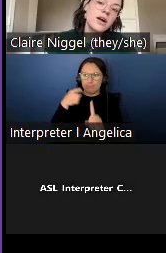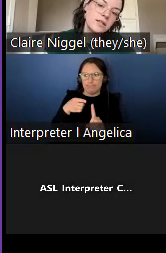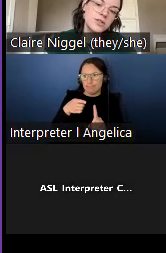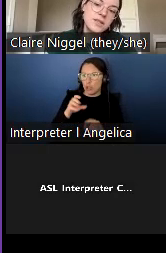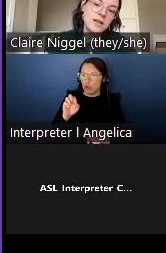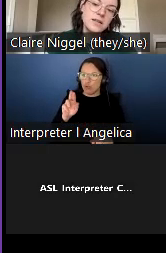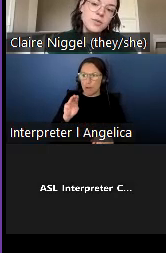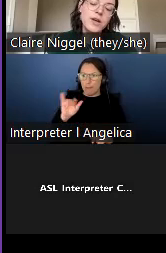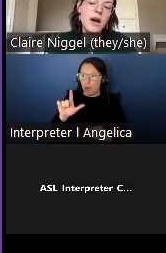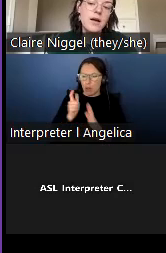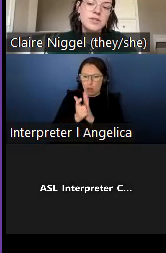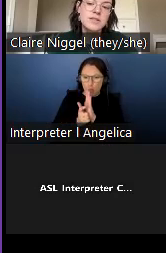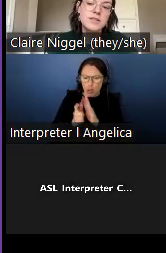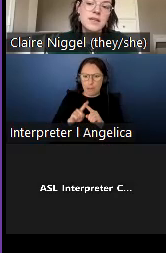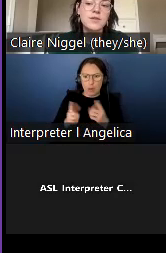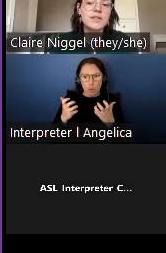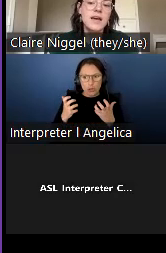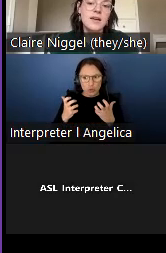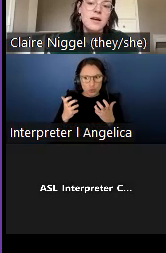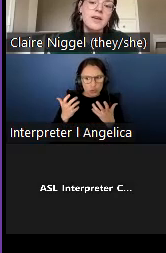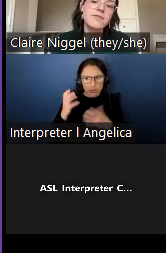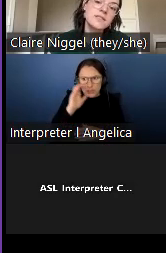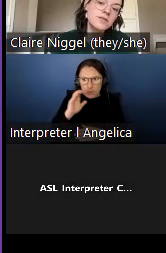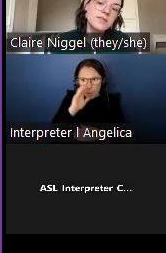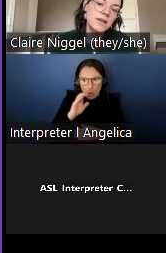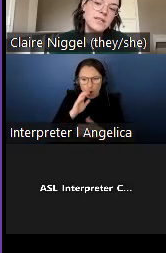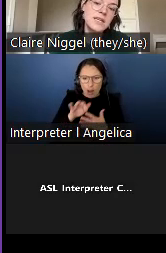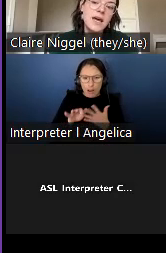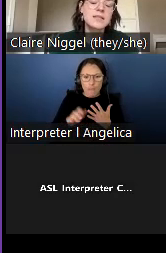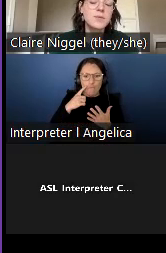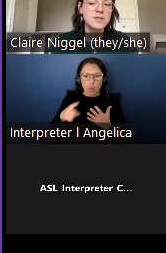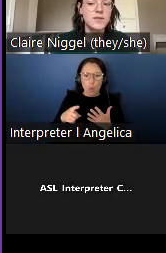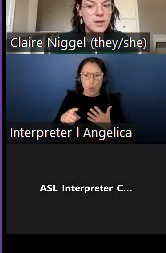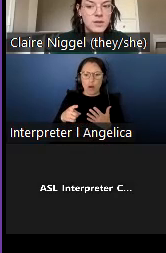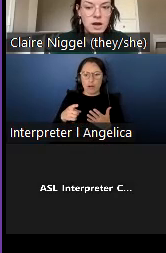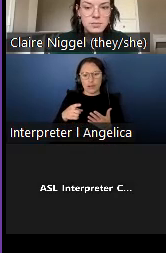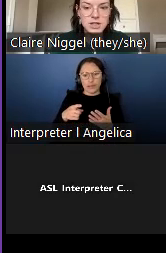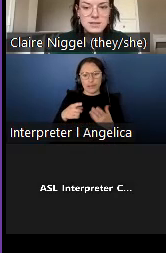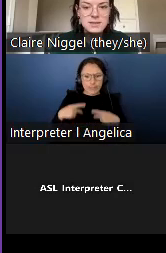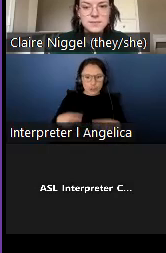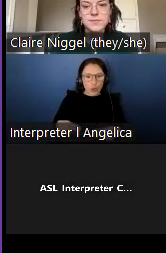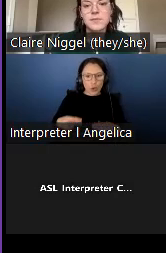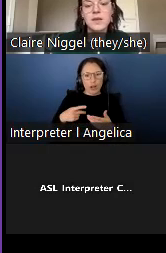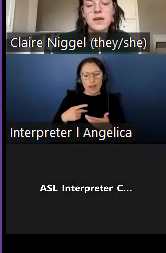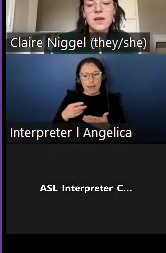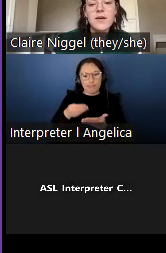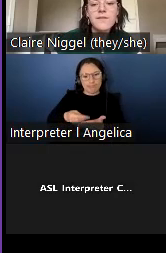but are interested in exploring options to increase economic and physical safety, as well as family law options.